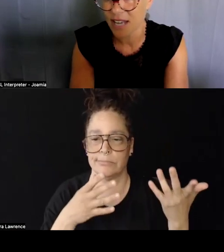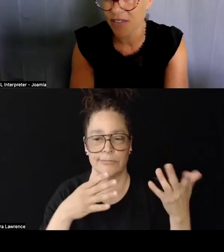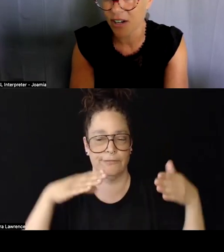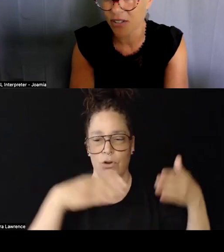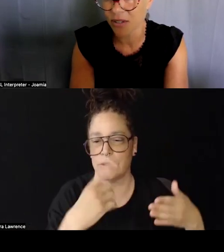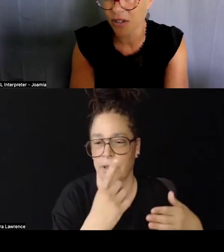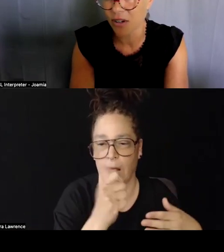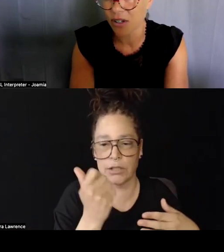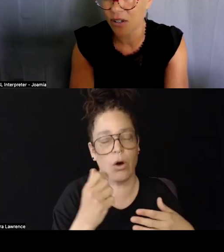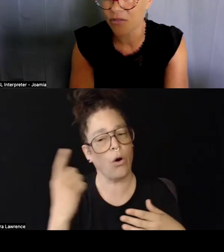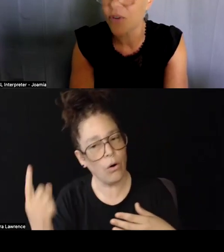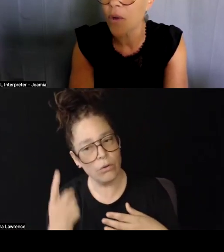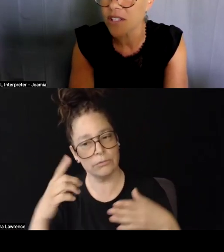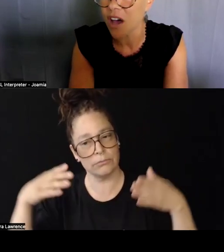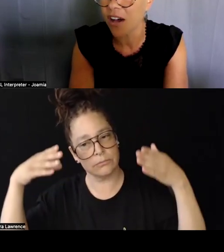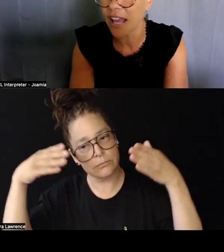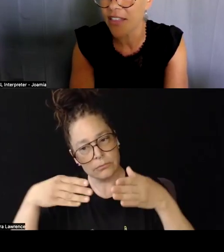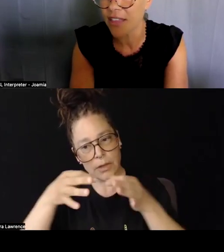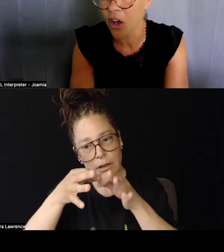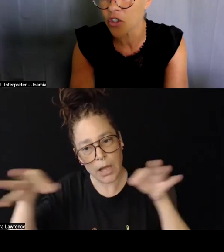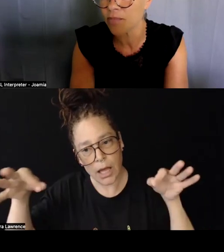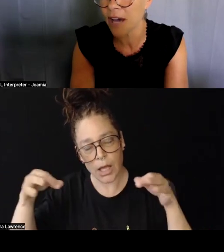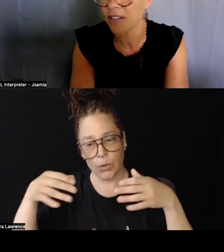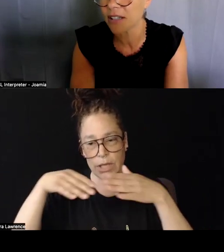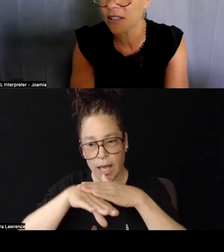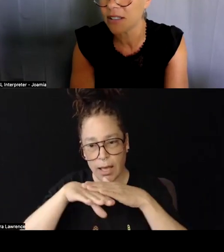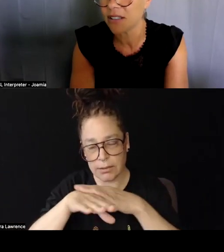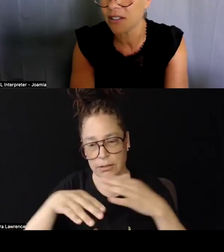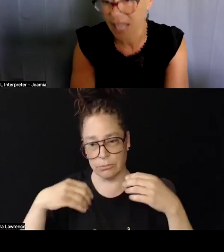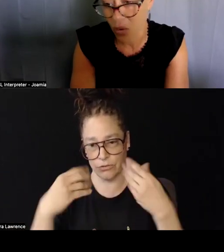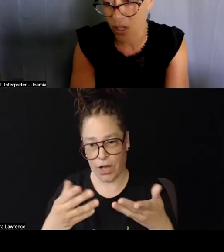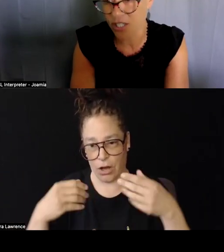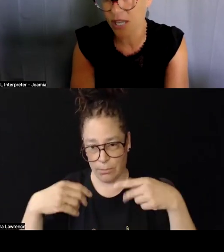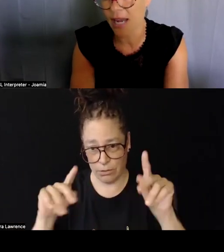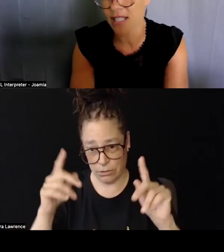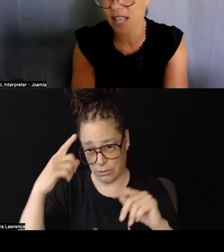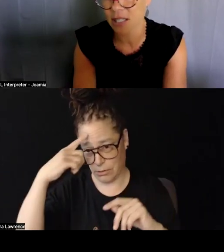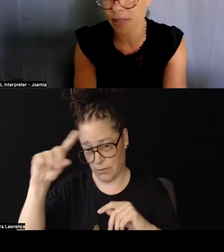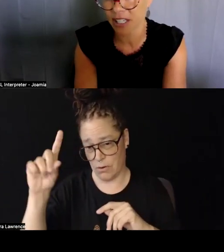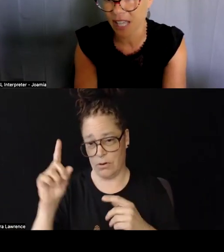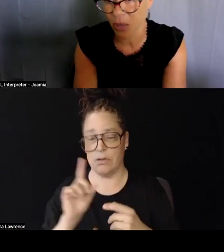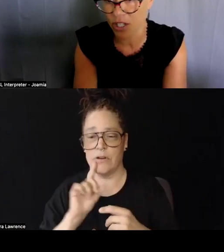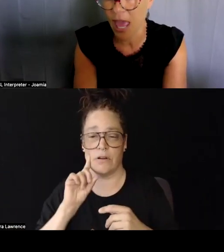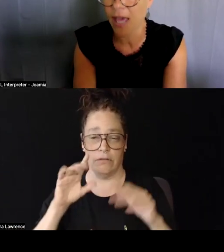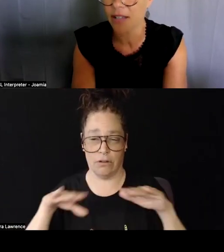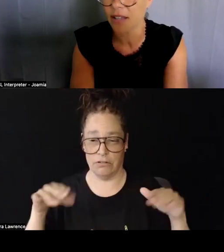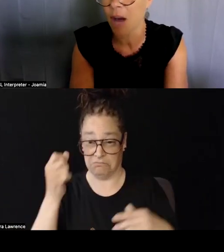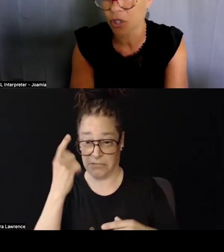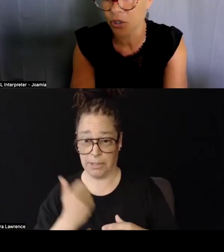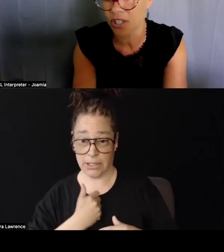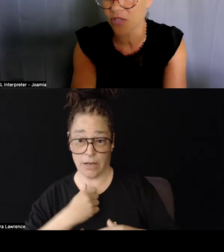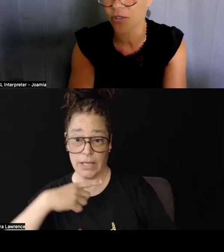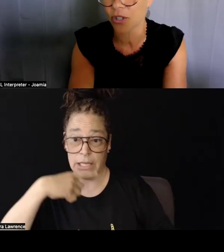that I never focus on anything else but language and accessibility language and